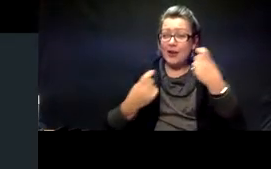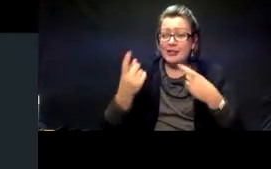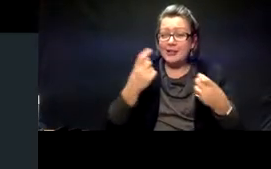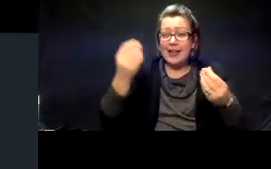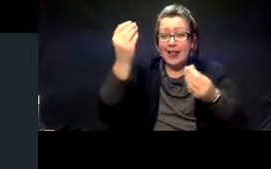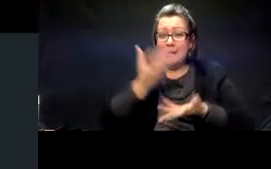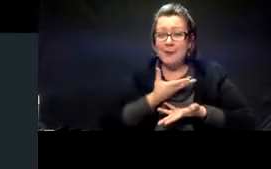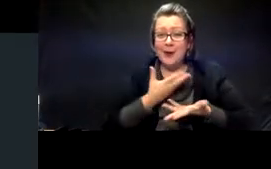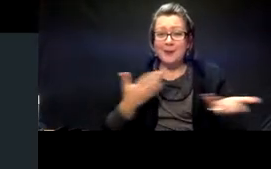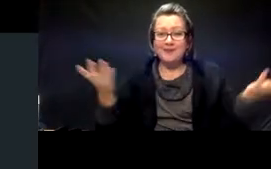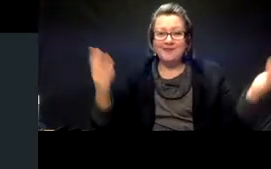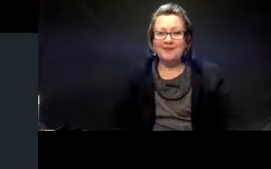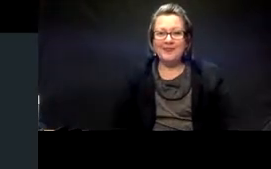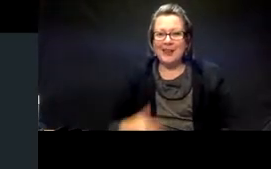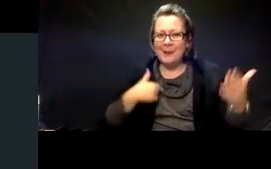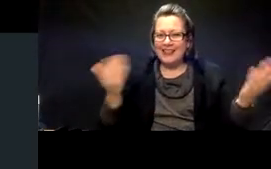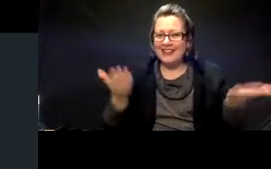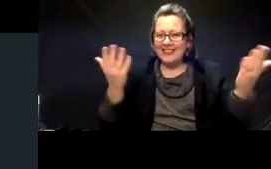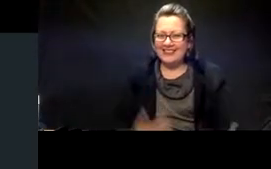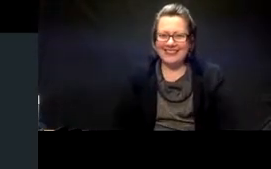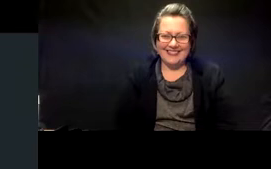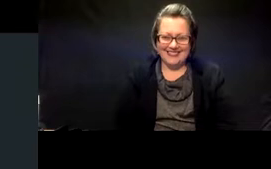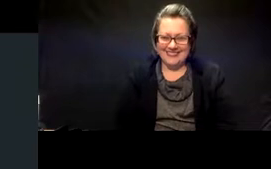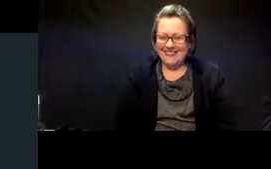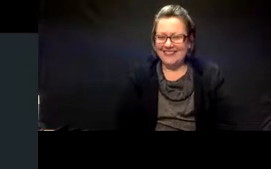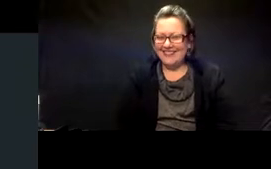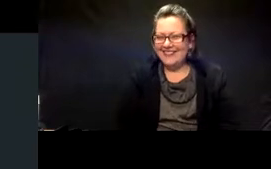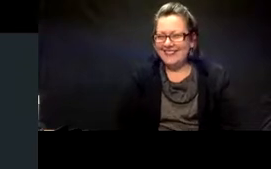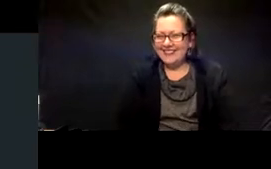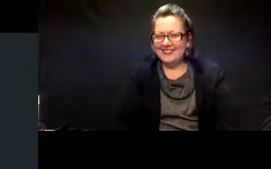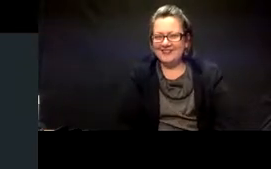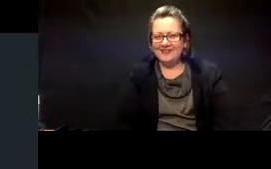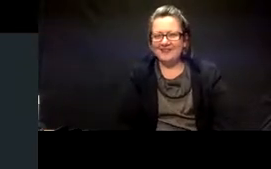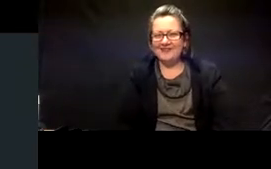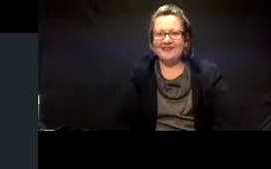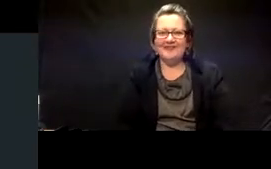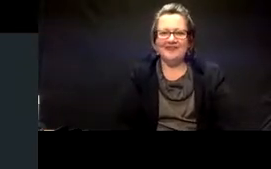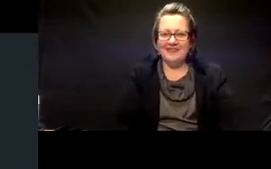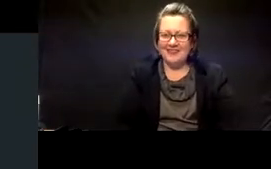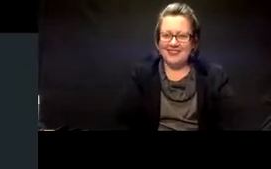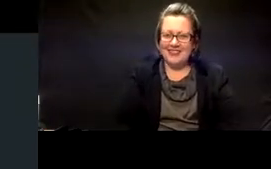you all. If you all have any questions, let me know. I'm here.